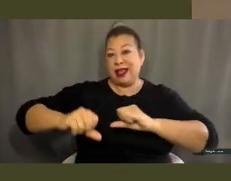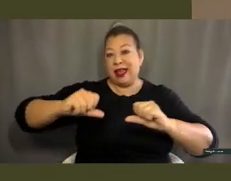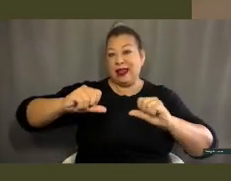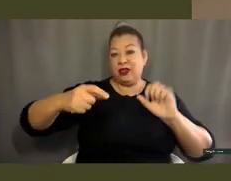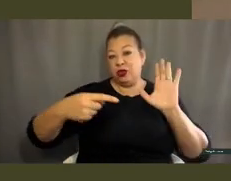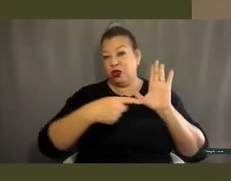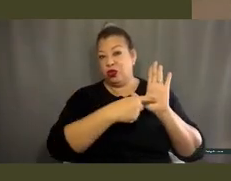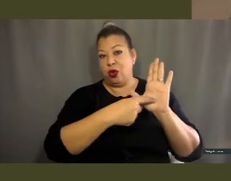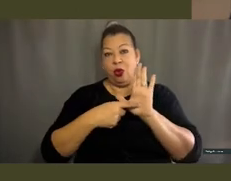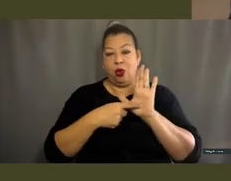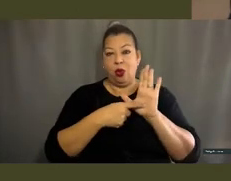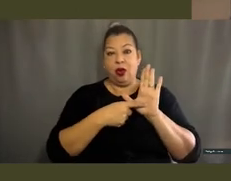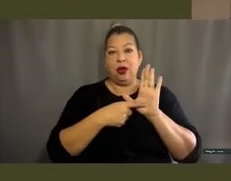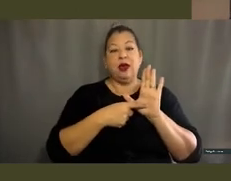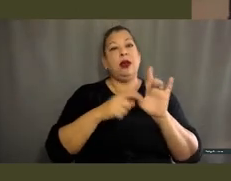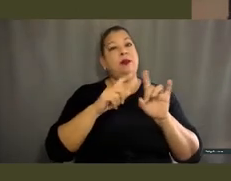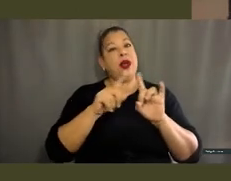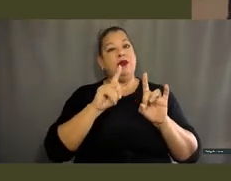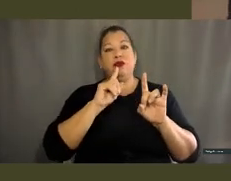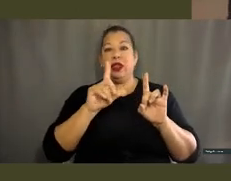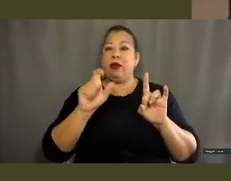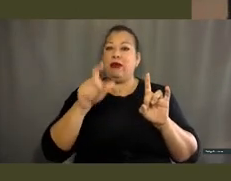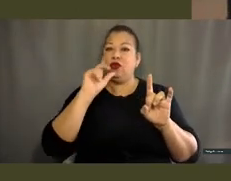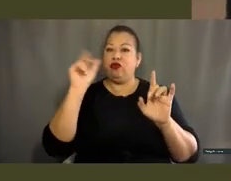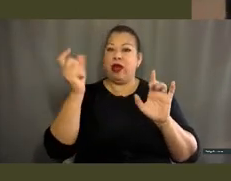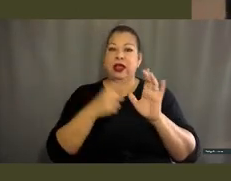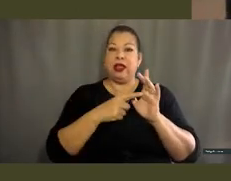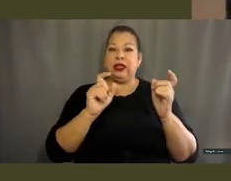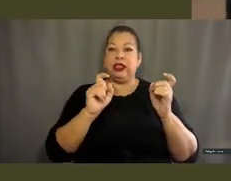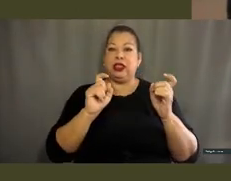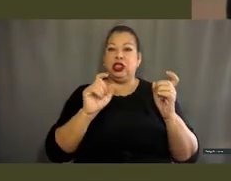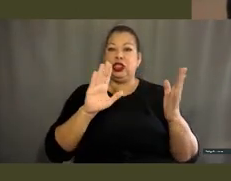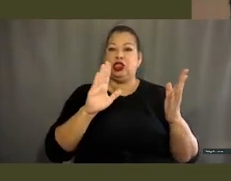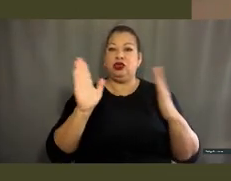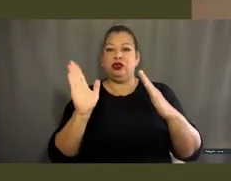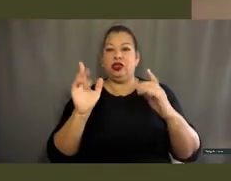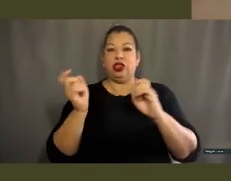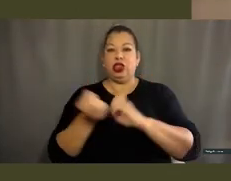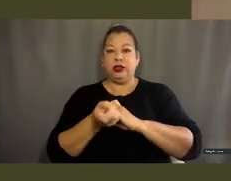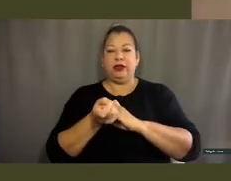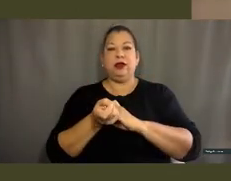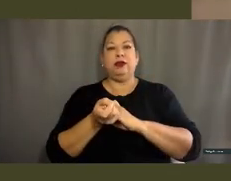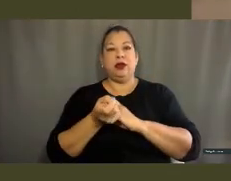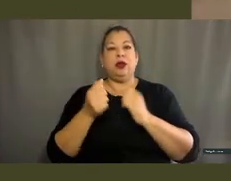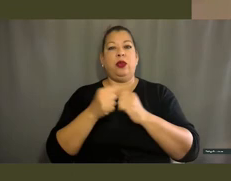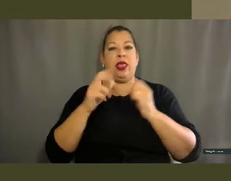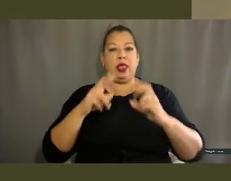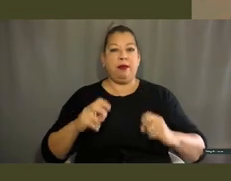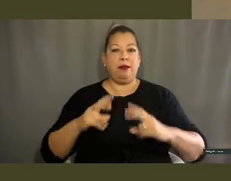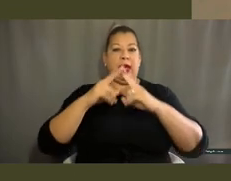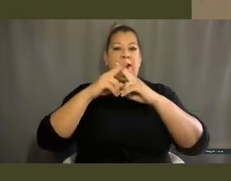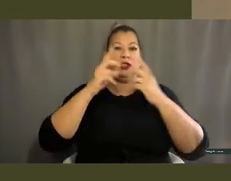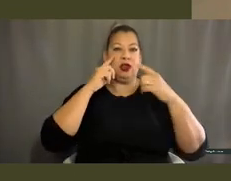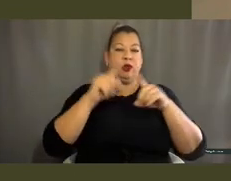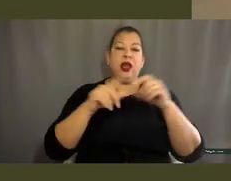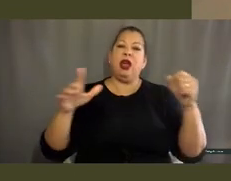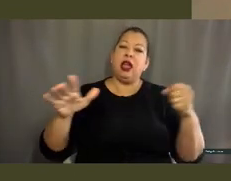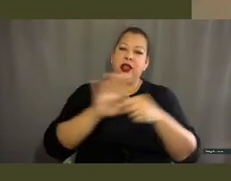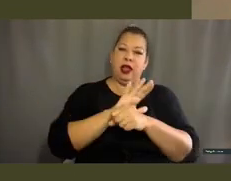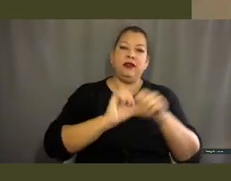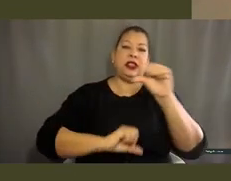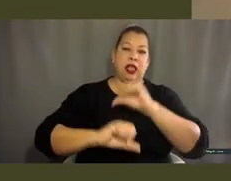there is a really must be recognized this paradigm shift that came with the Paris Agreement, that science, there's enough science to act now.